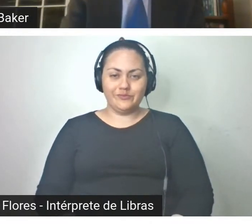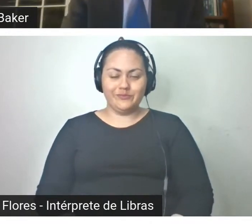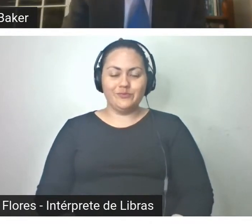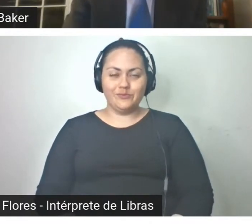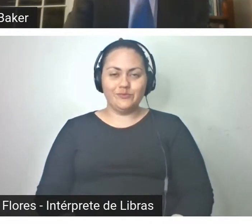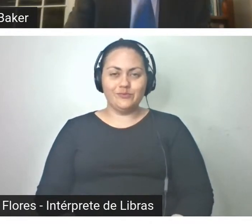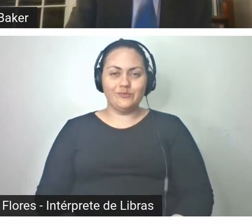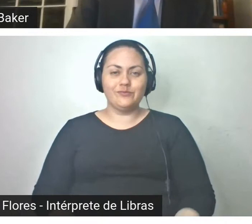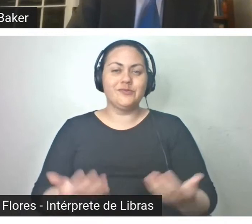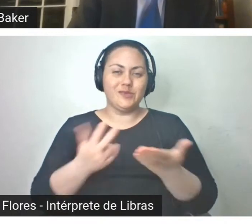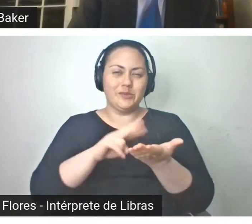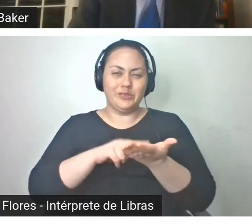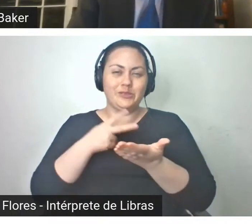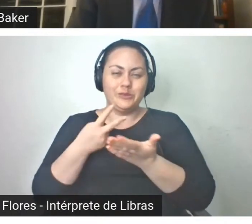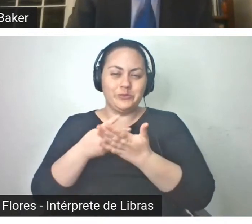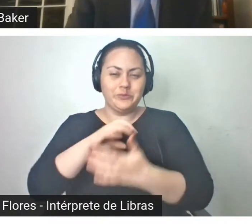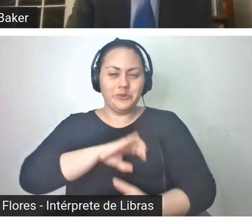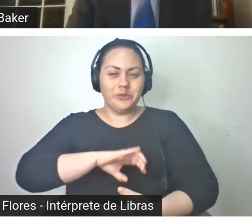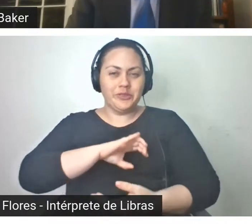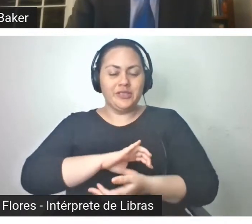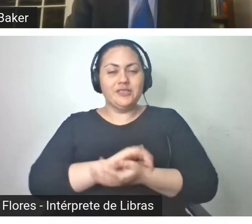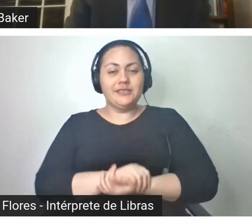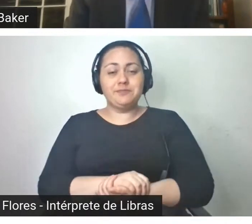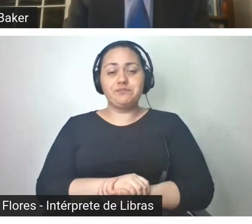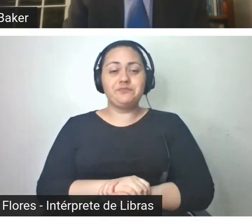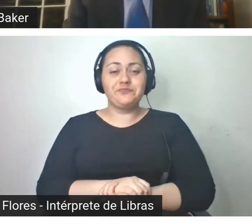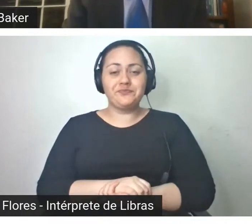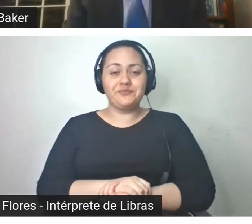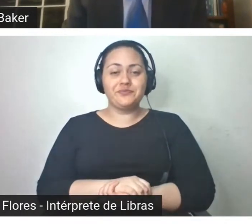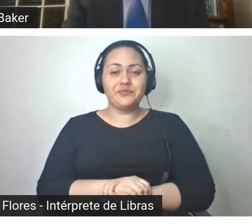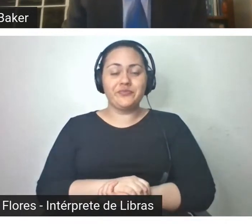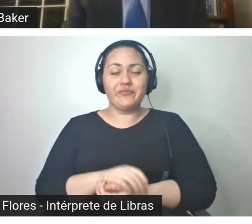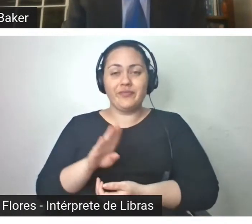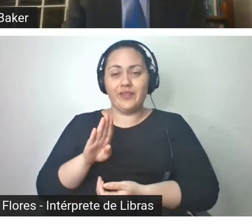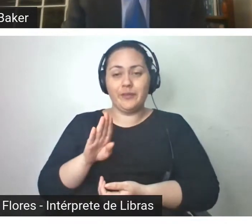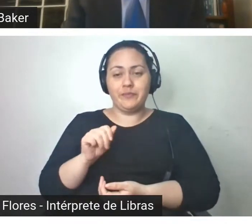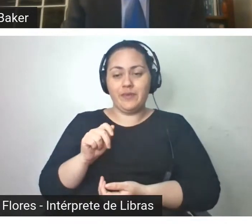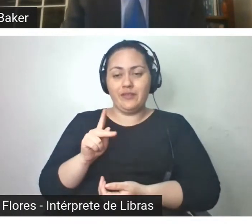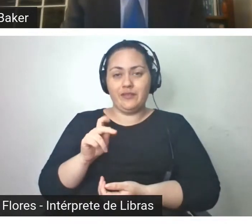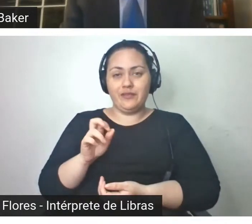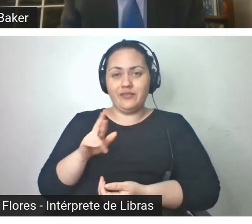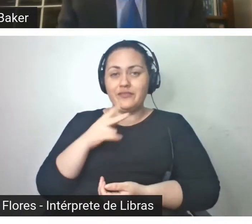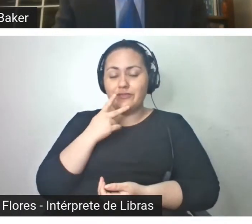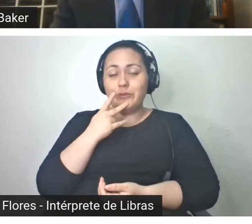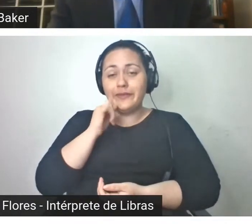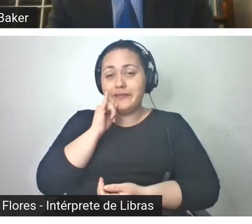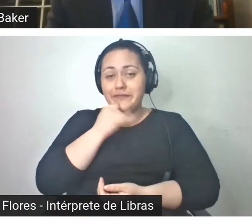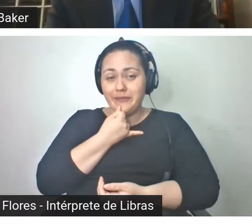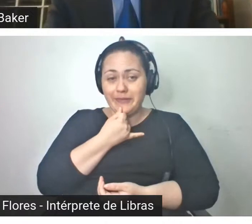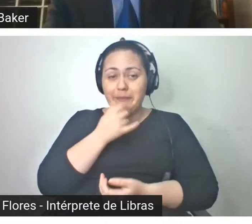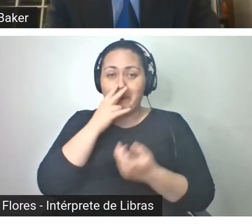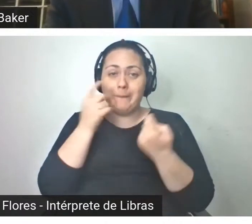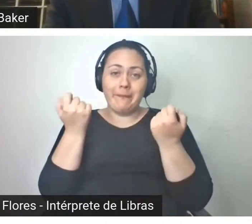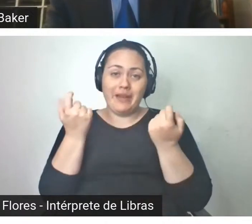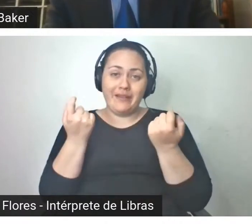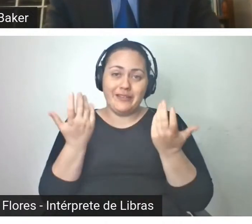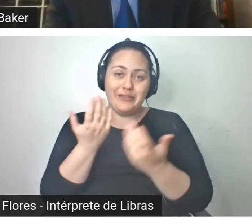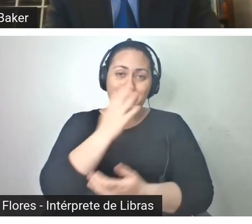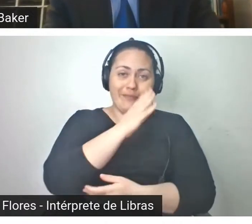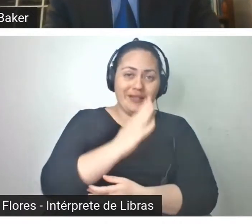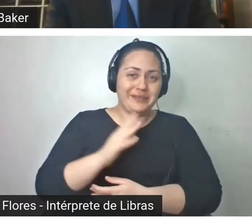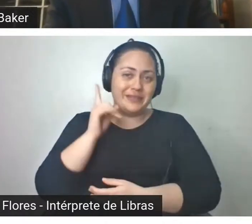Ele comenta, né, que infelizmente parece que a situação está meio parecida agora com o Brasil e os Estados